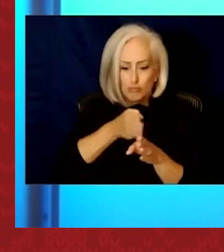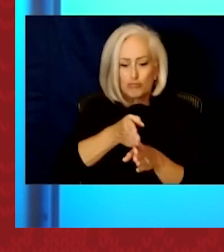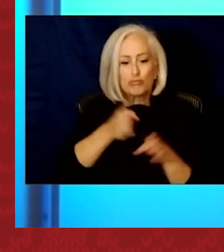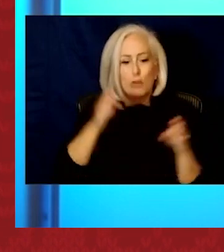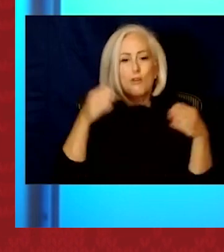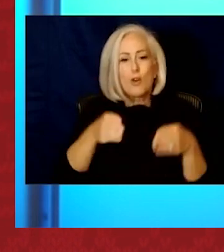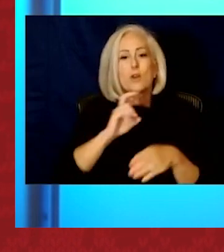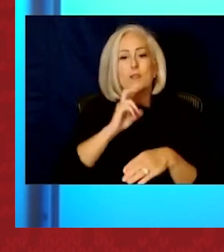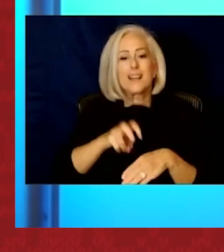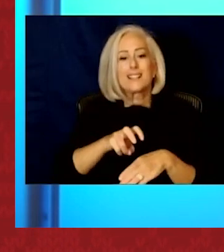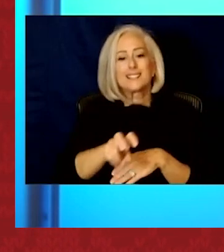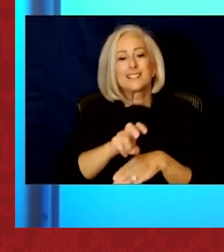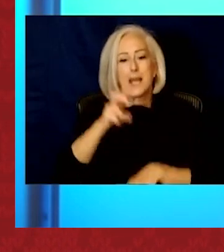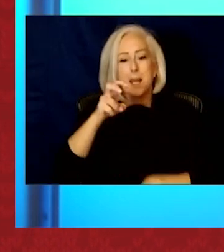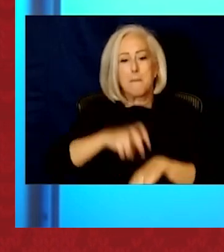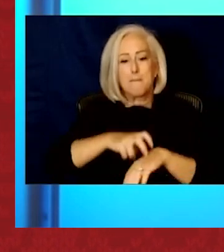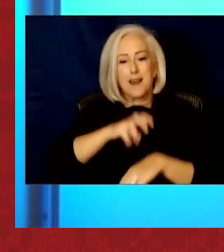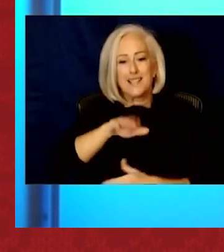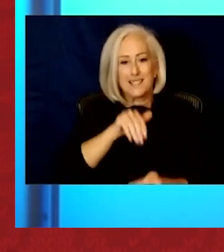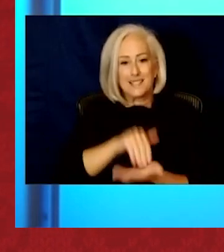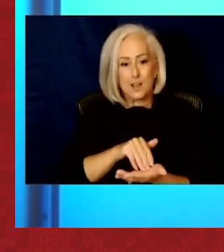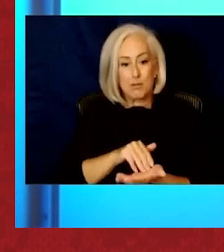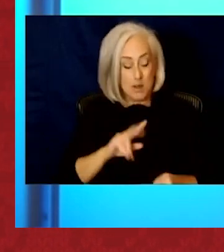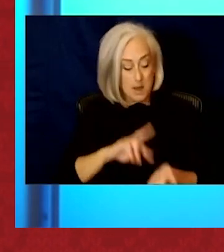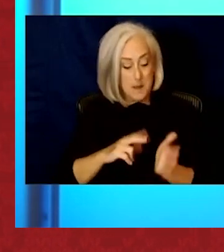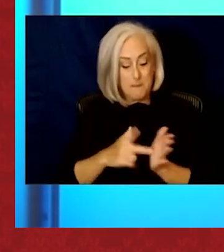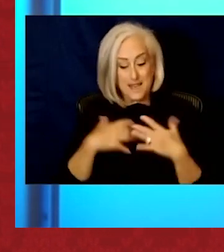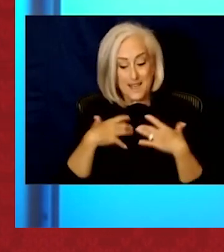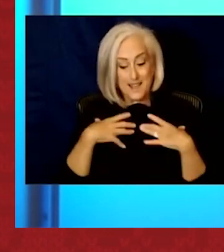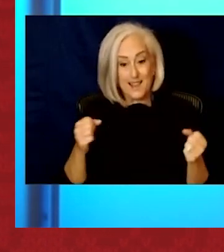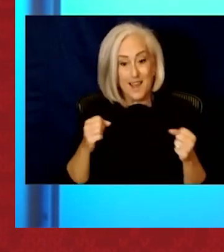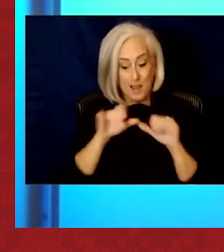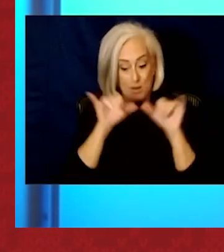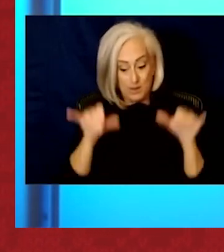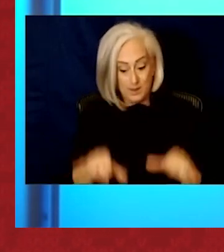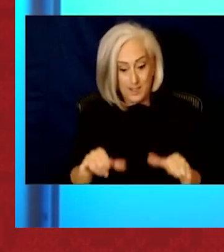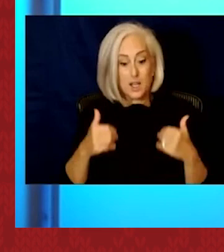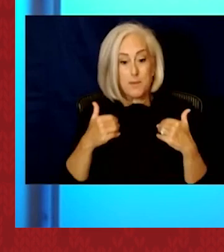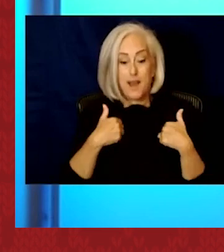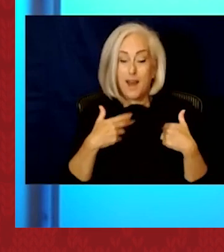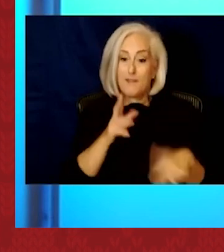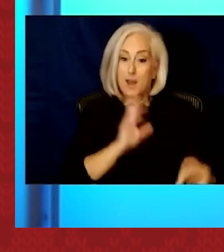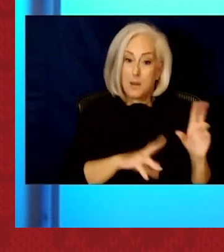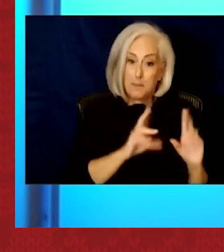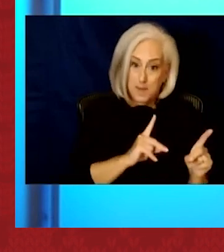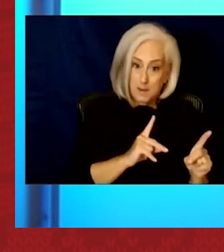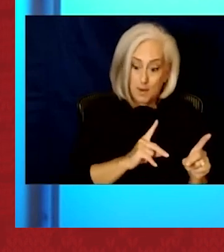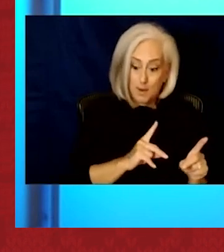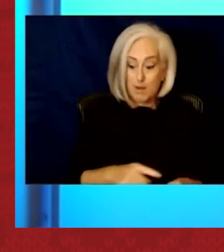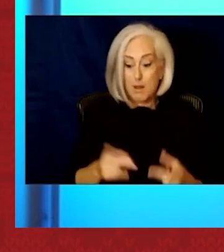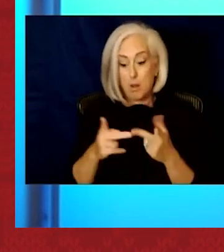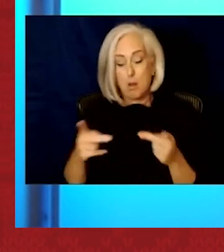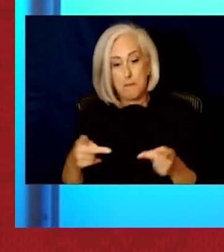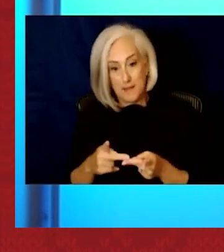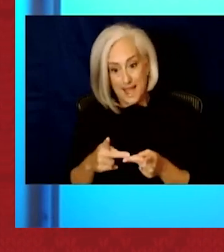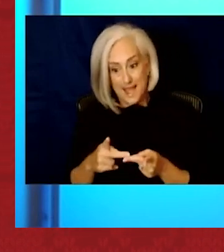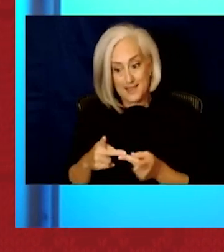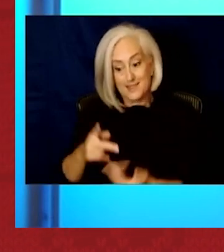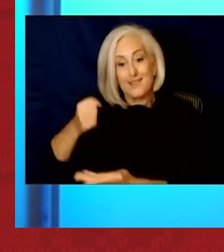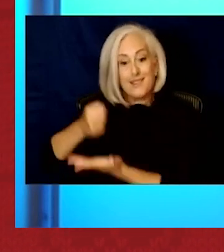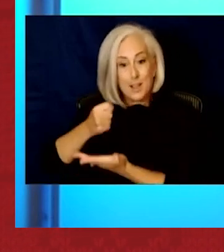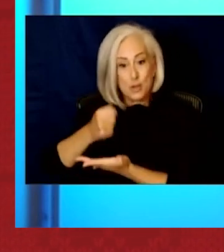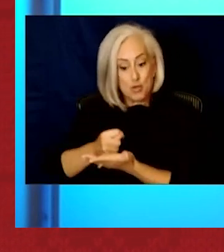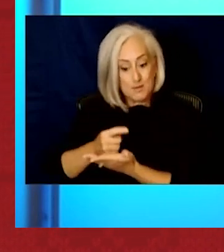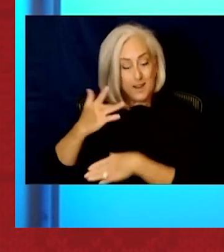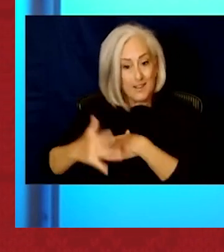is that the health system has made the commitment to having the personnel, the facilities, and the treatment, the anti-venom, available to treat whoever